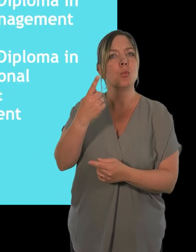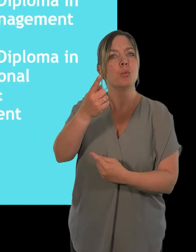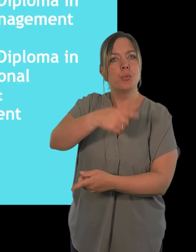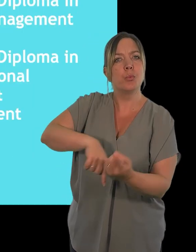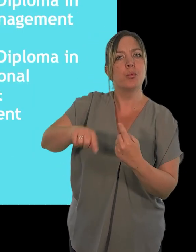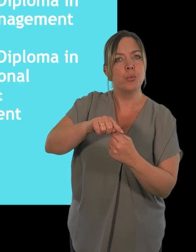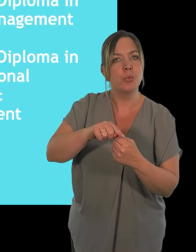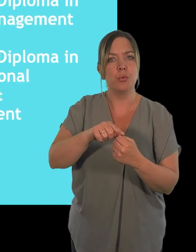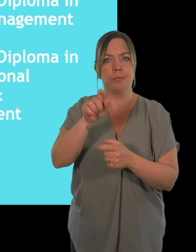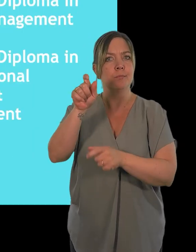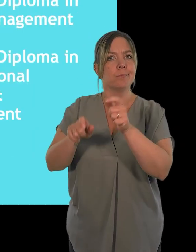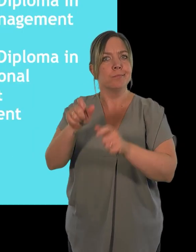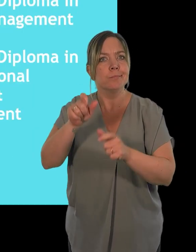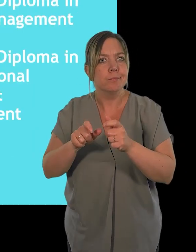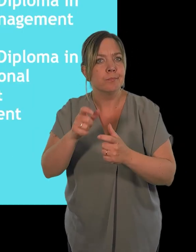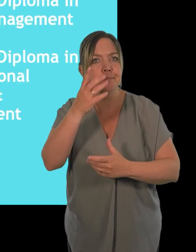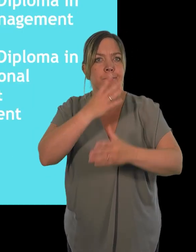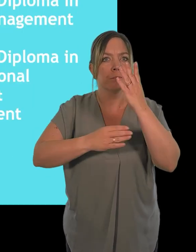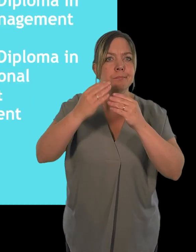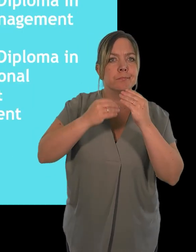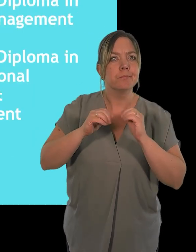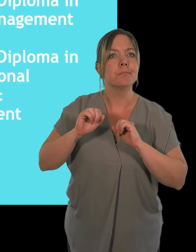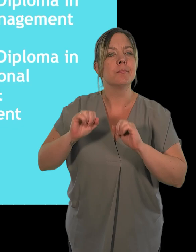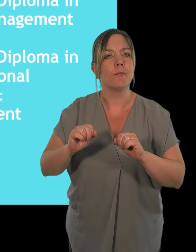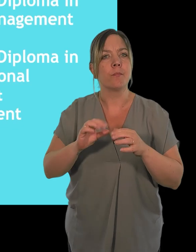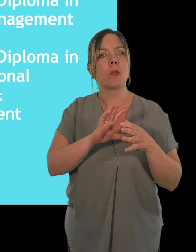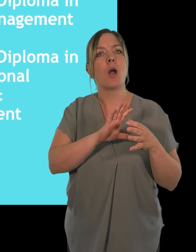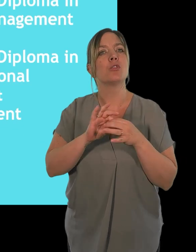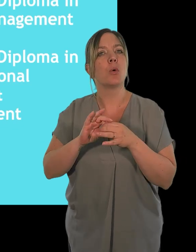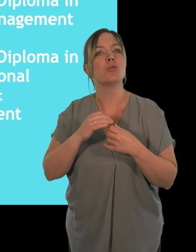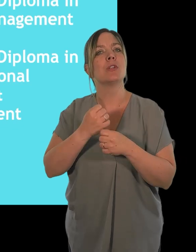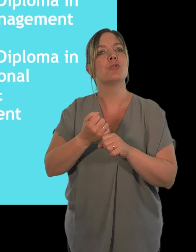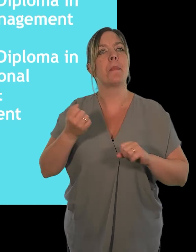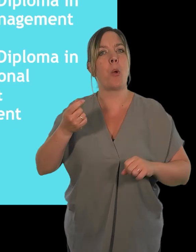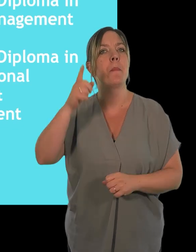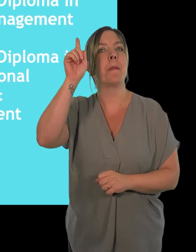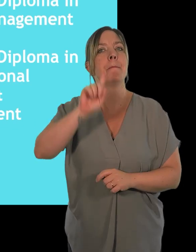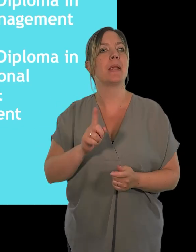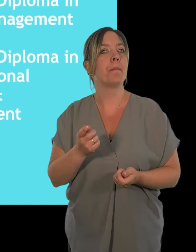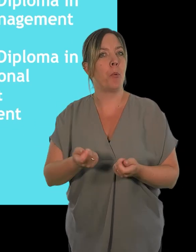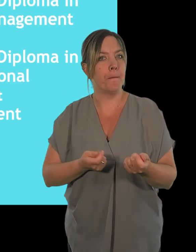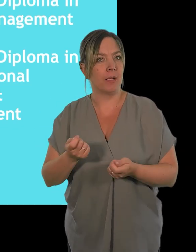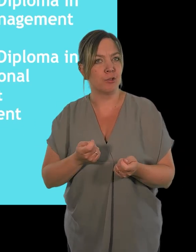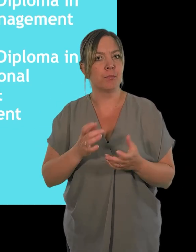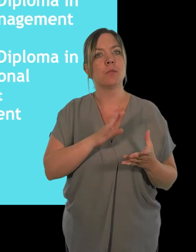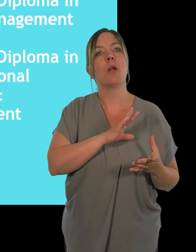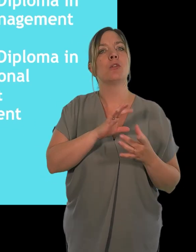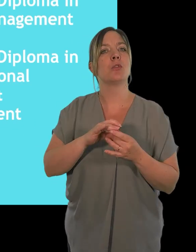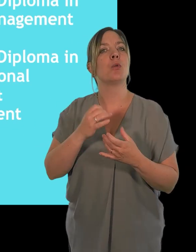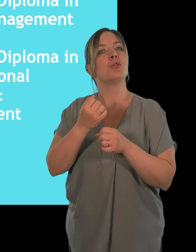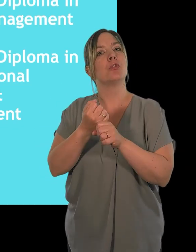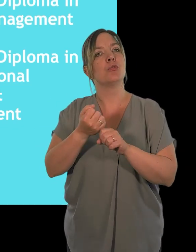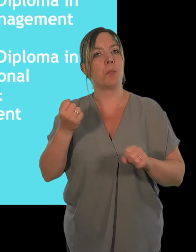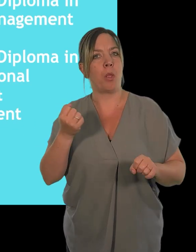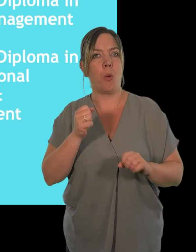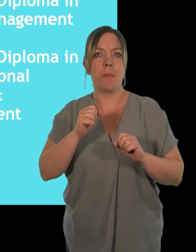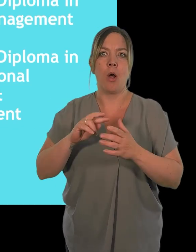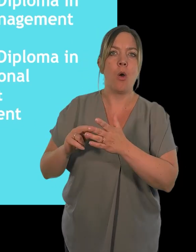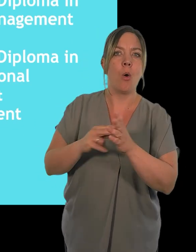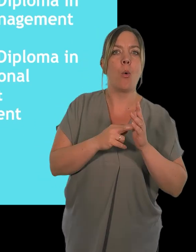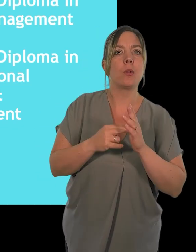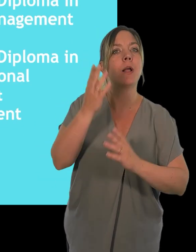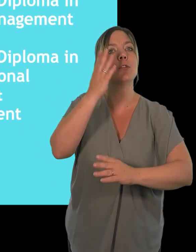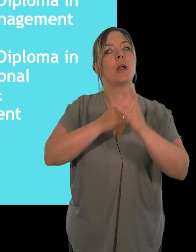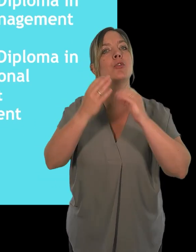This assessment is for learners undertaking the Associate Diploma in People Management and